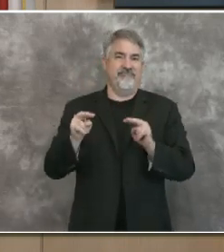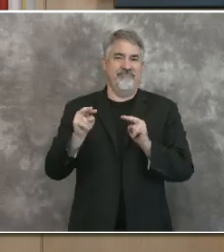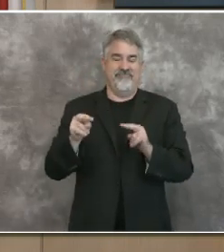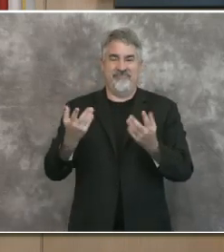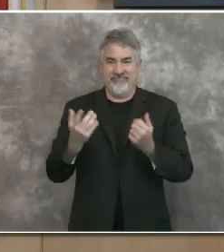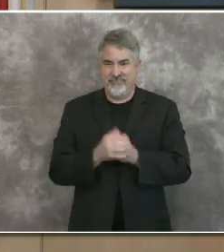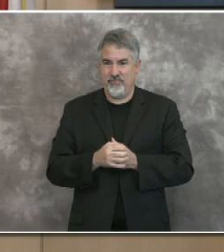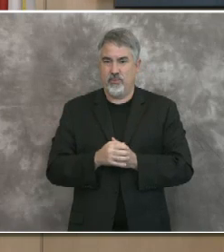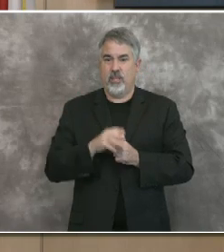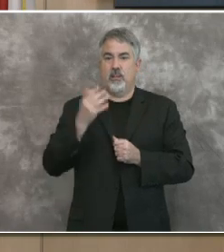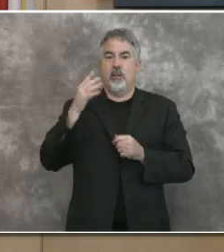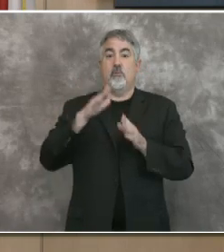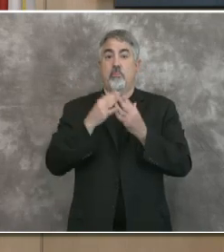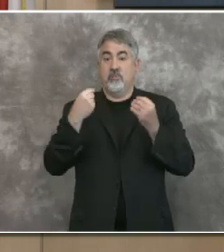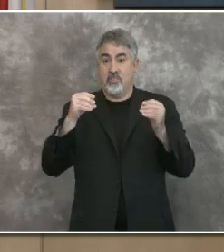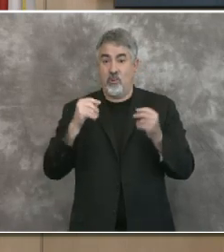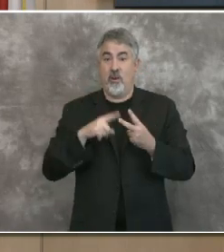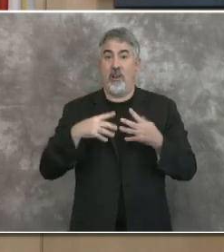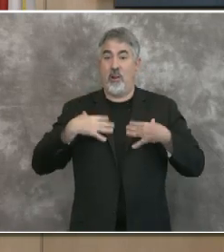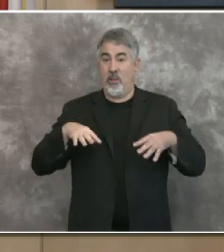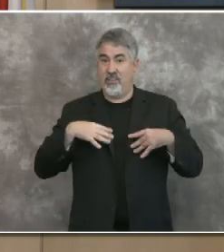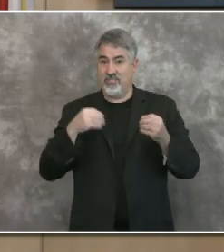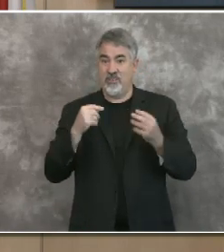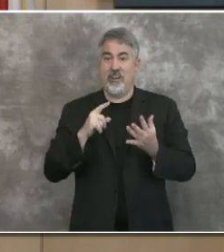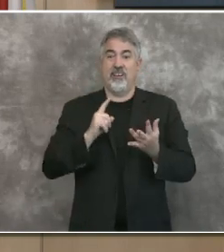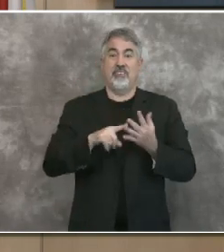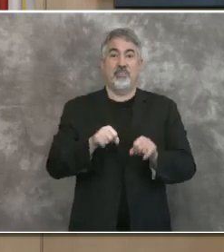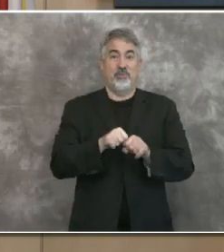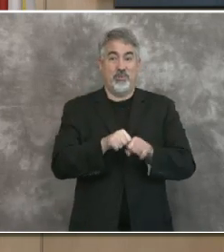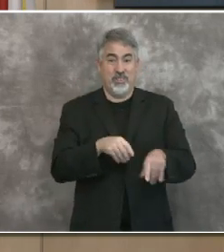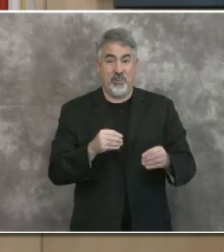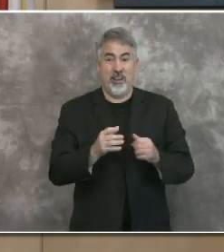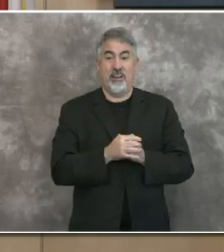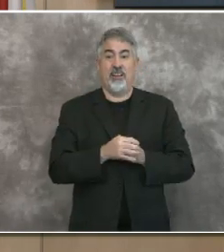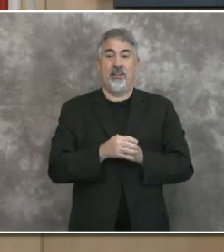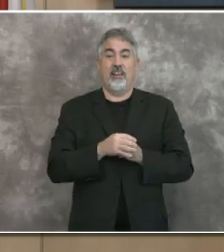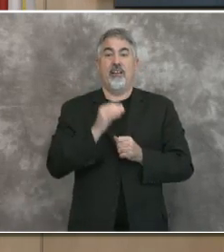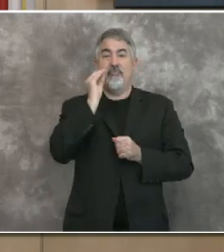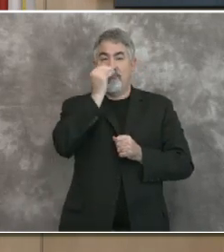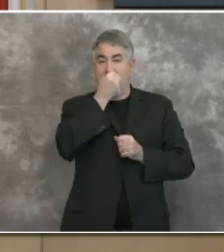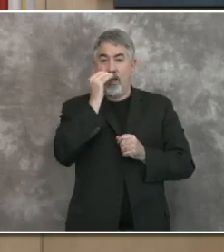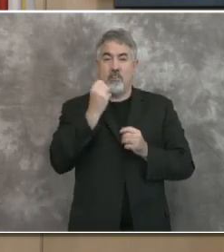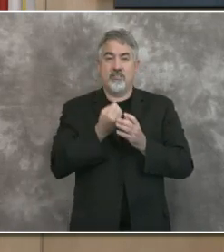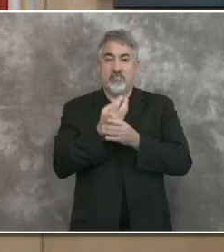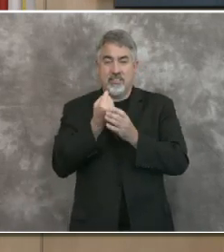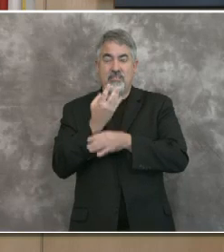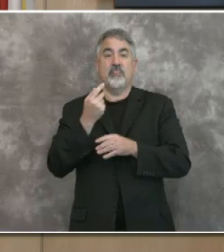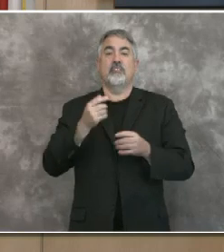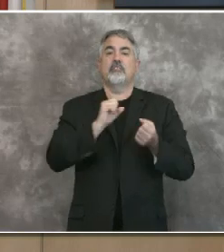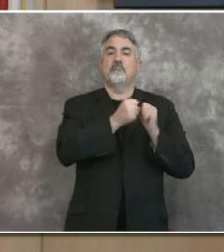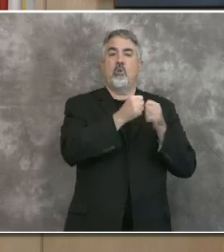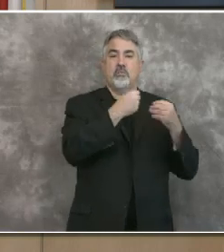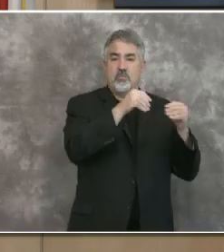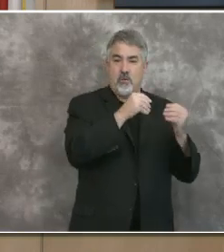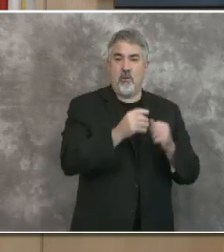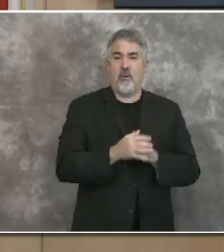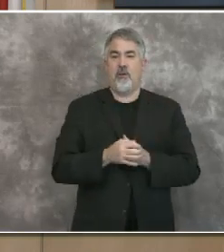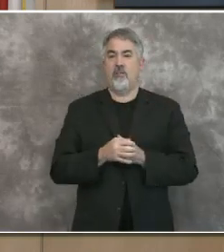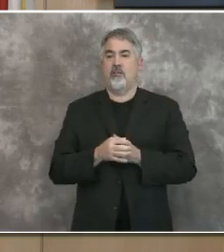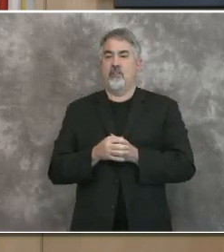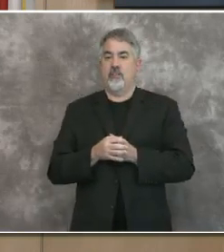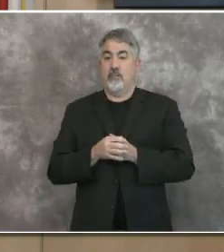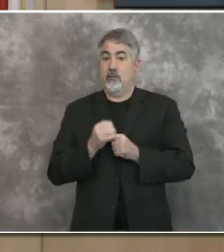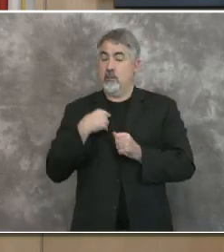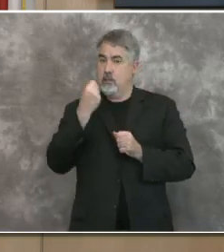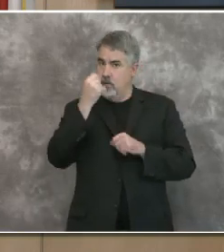include bookstores, clothing stores, shoe stores, florists, and sporting goods stores. Let me reemphasize